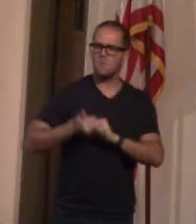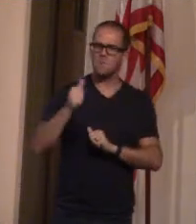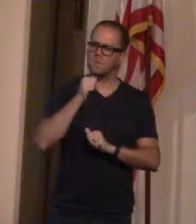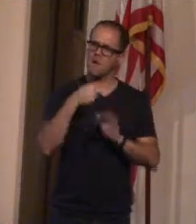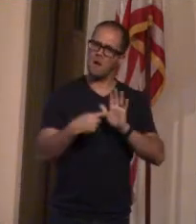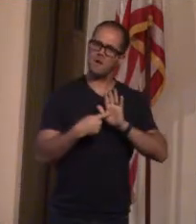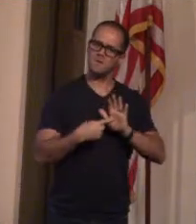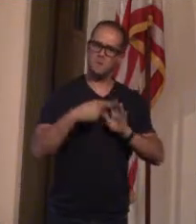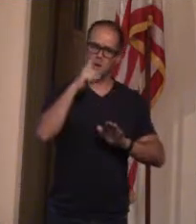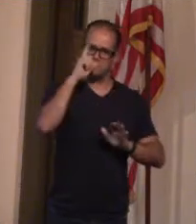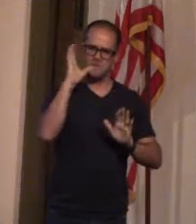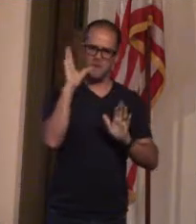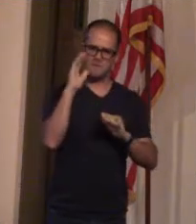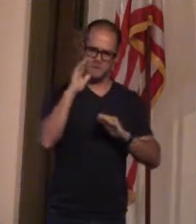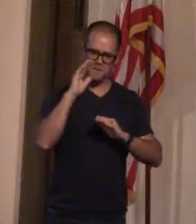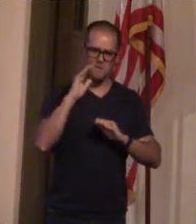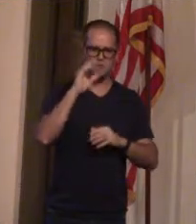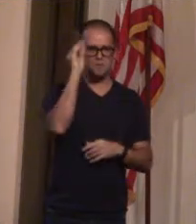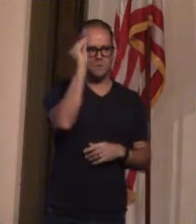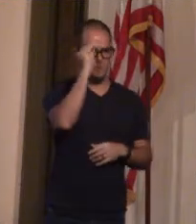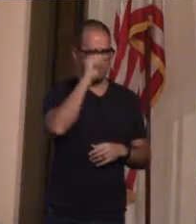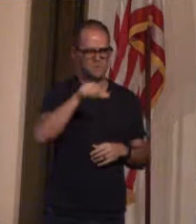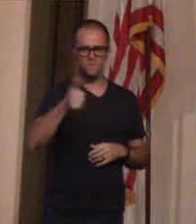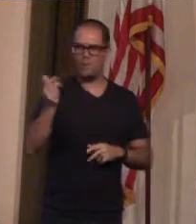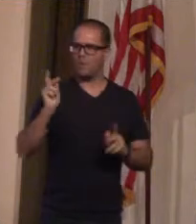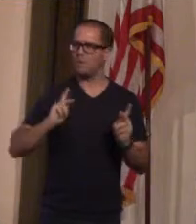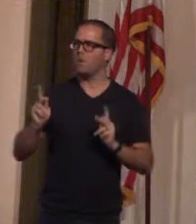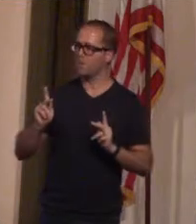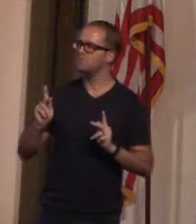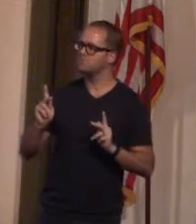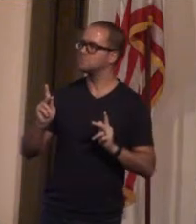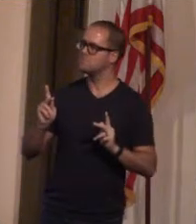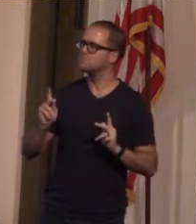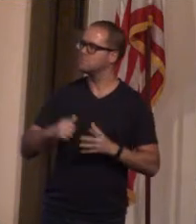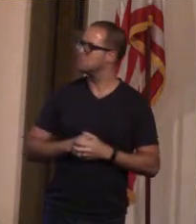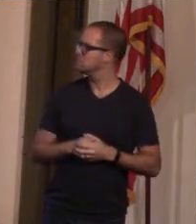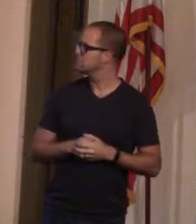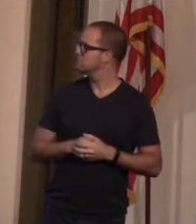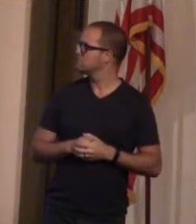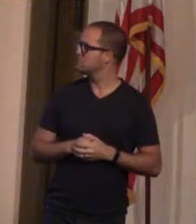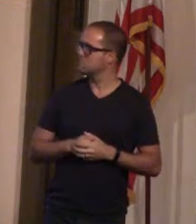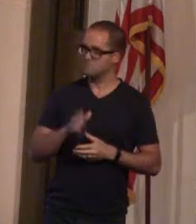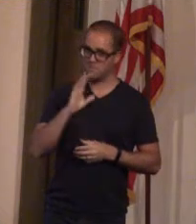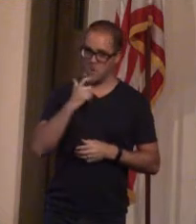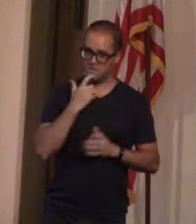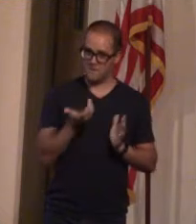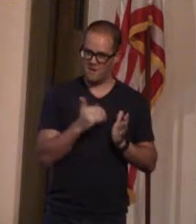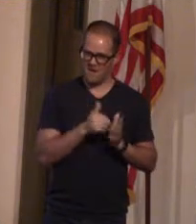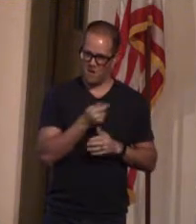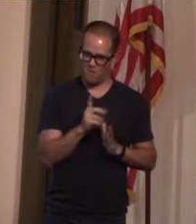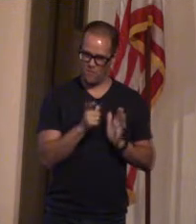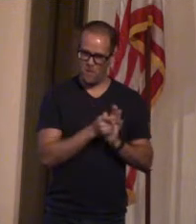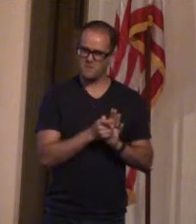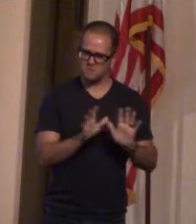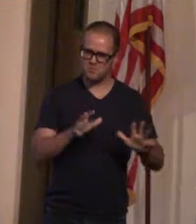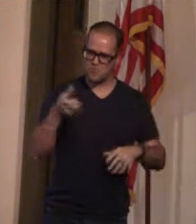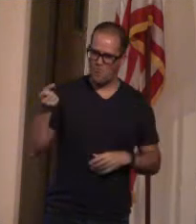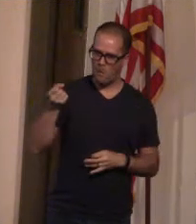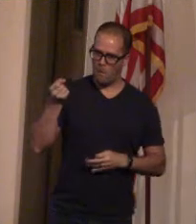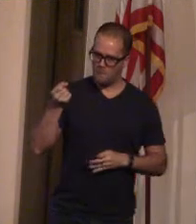many decades, I believed that the reason I was here was to meet the constantly shifting and mostly